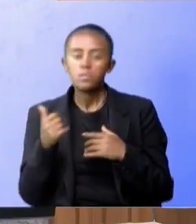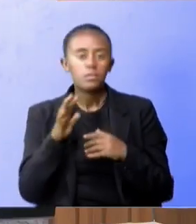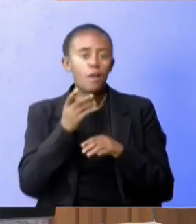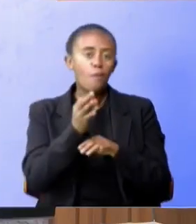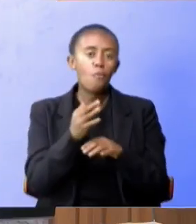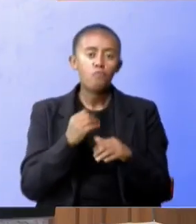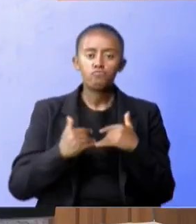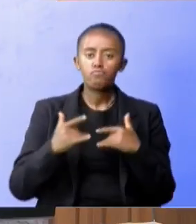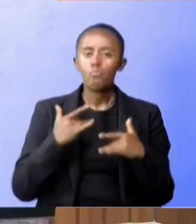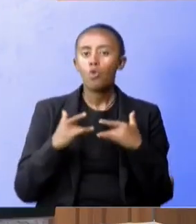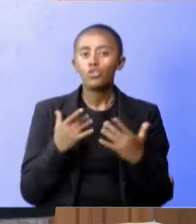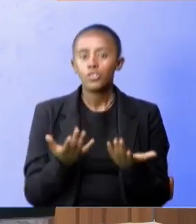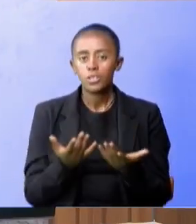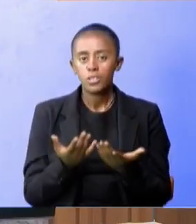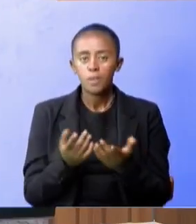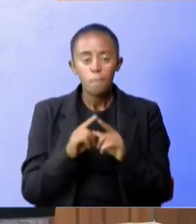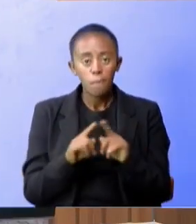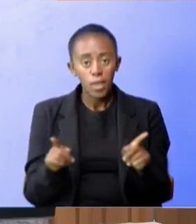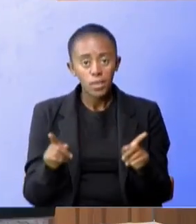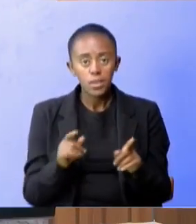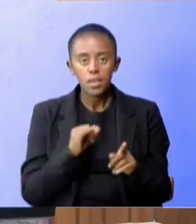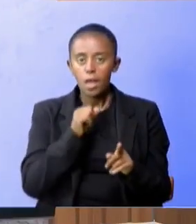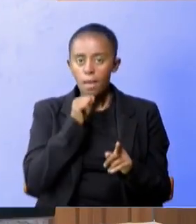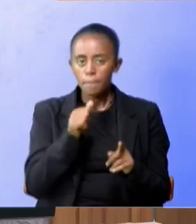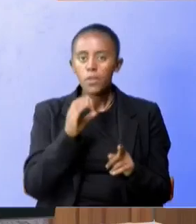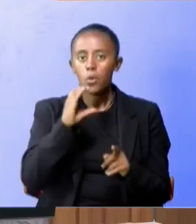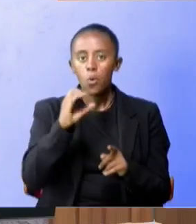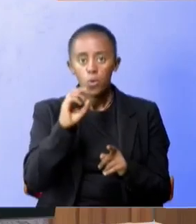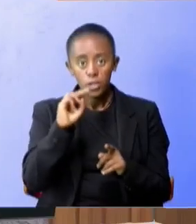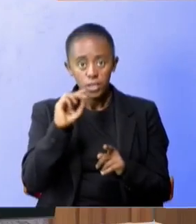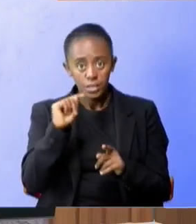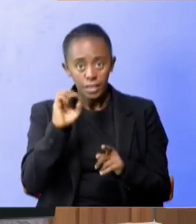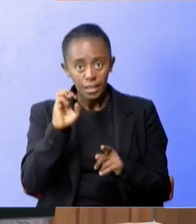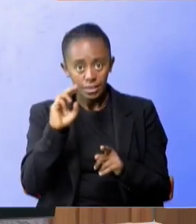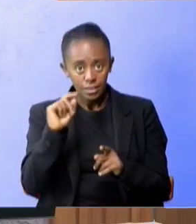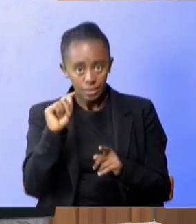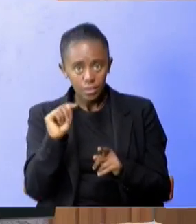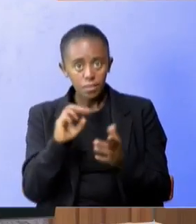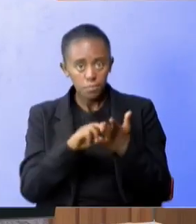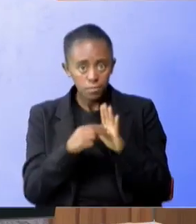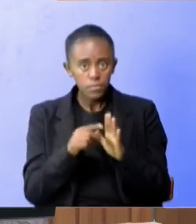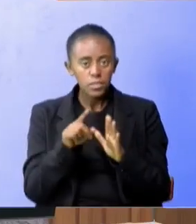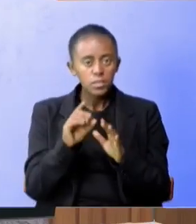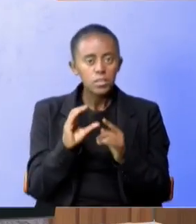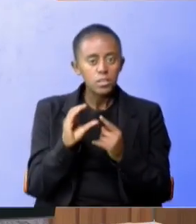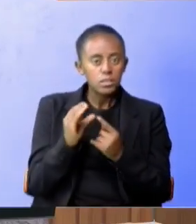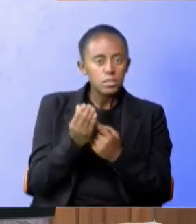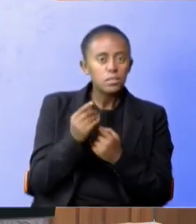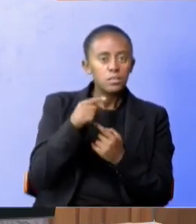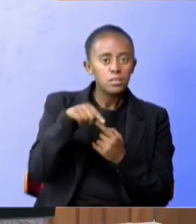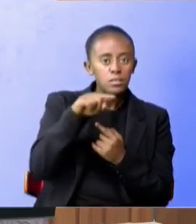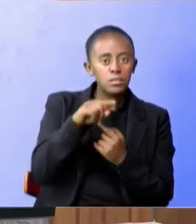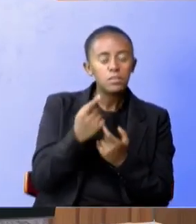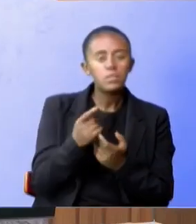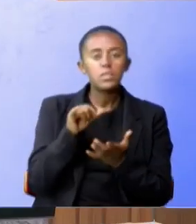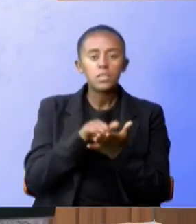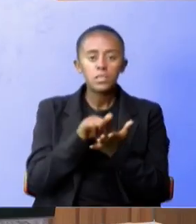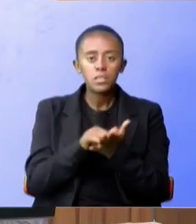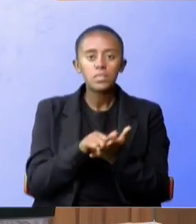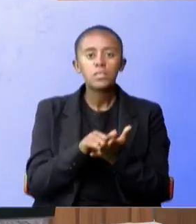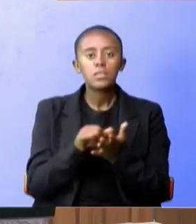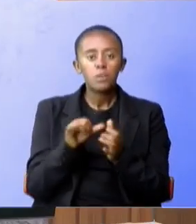of emotion. But if you say, I am content, it means this is a state where you are in that it